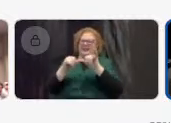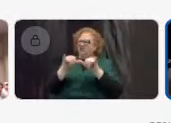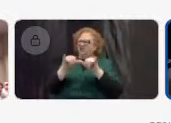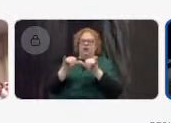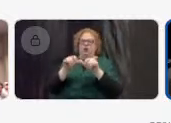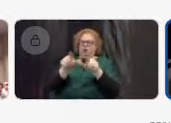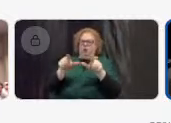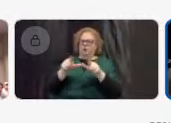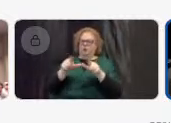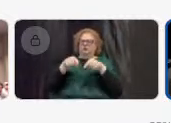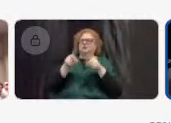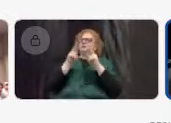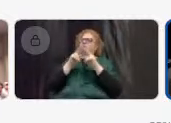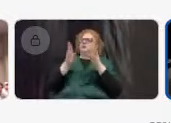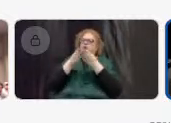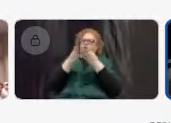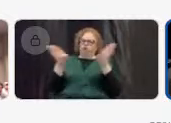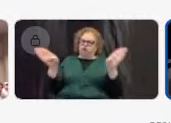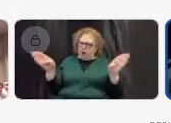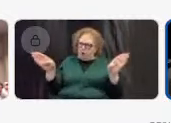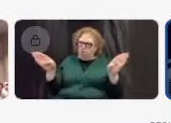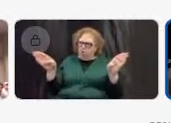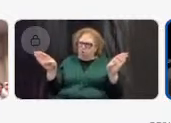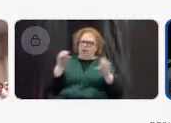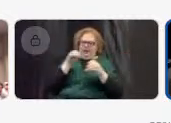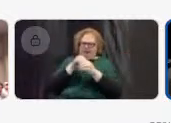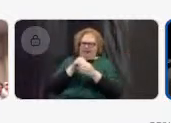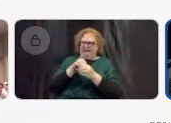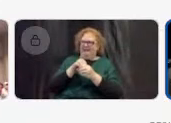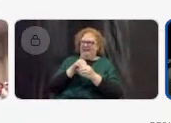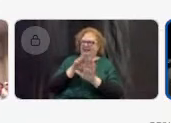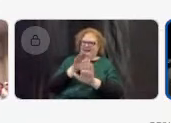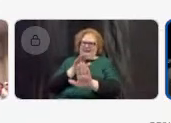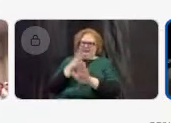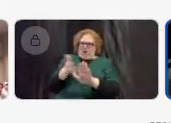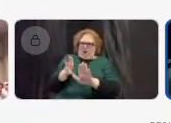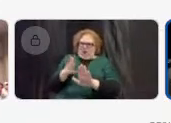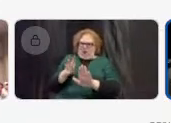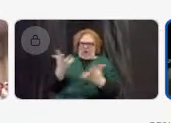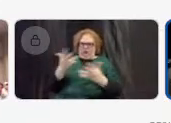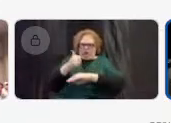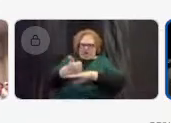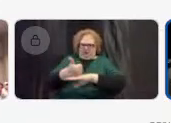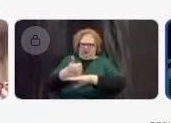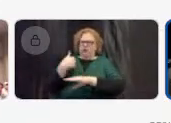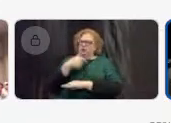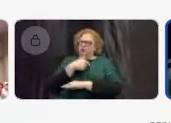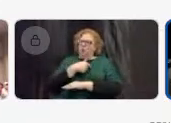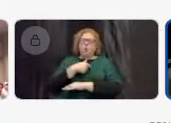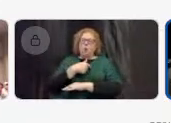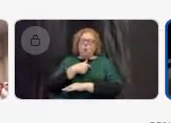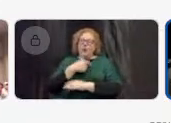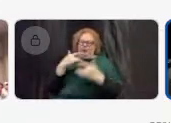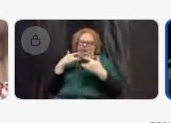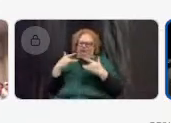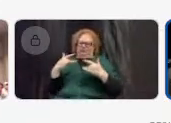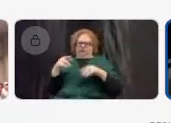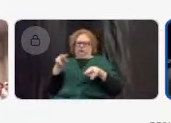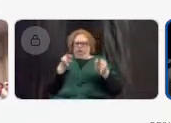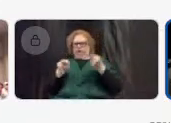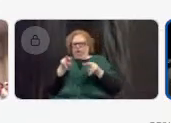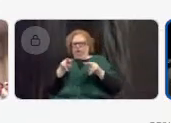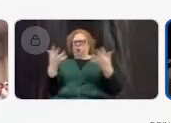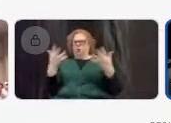nature. It is, what we look for is consistency in width of the master street plan. Are